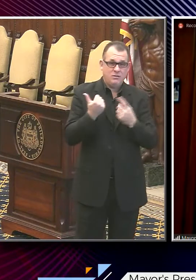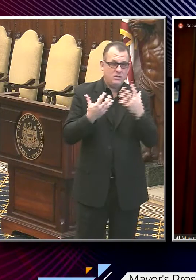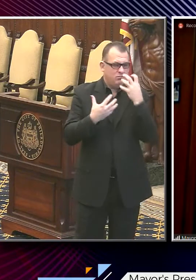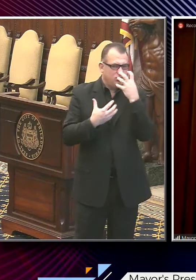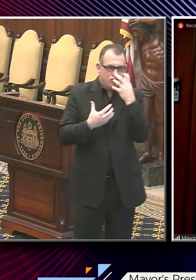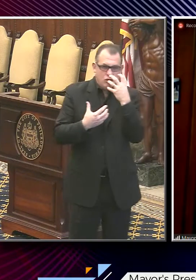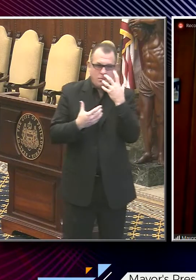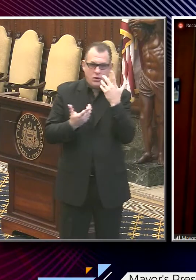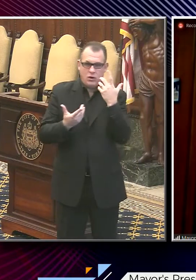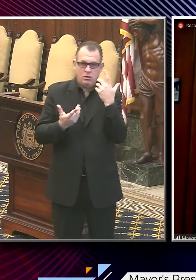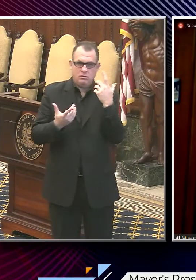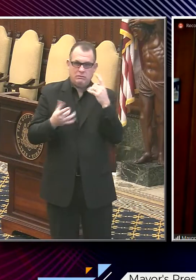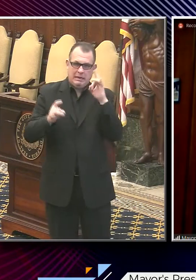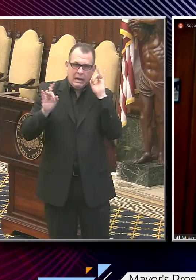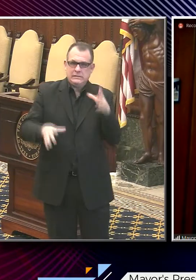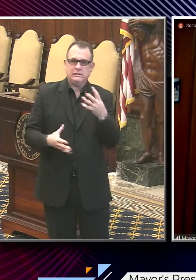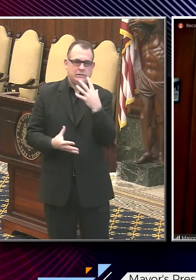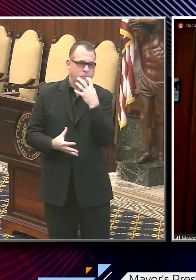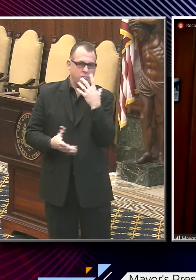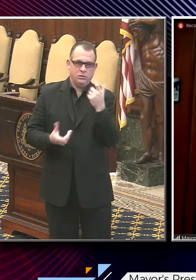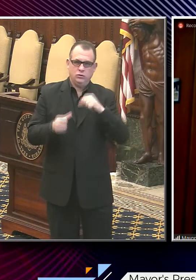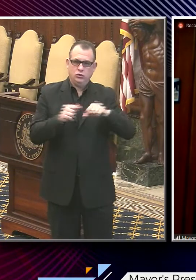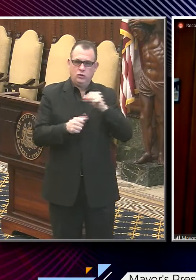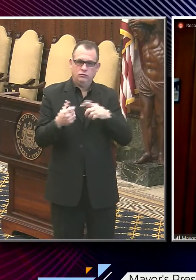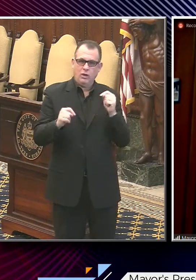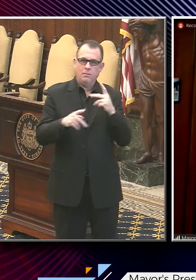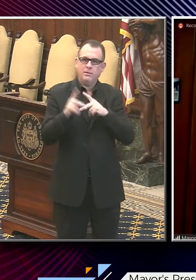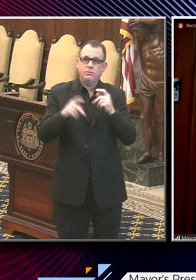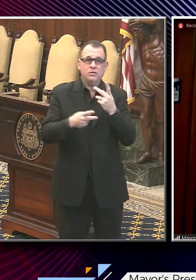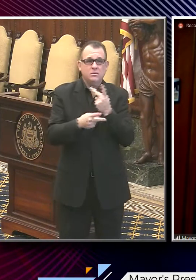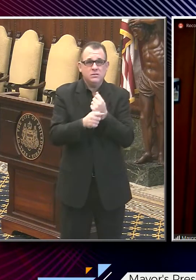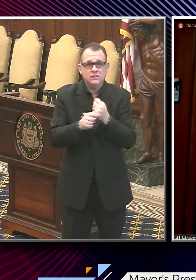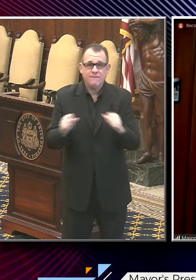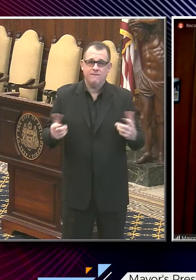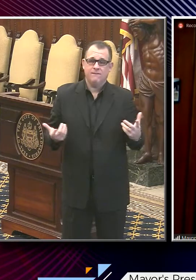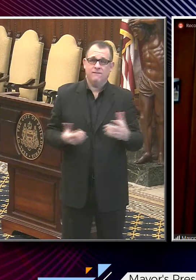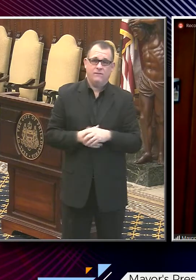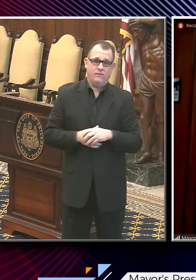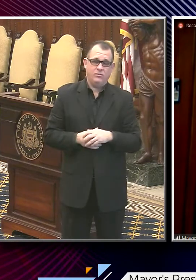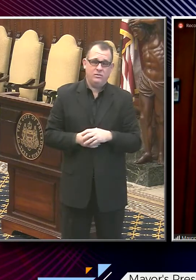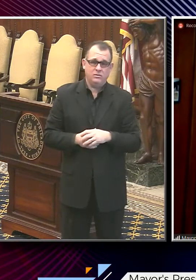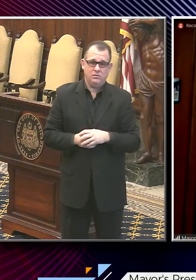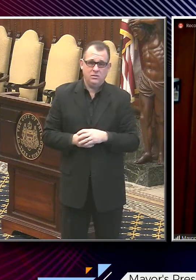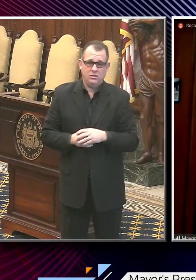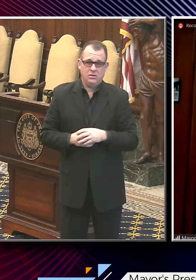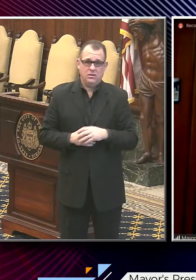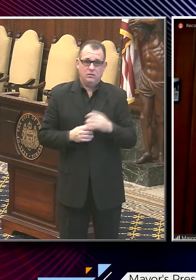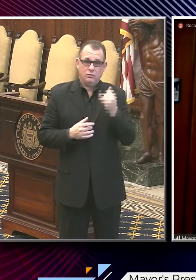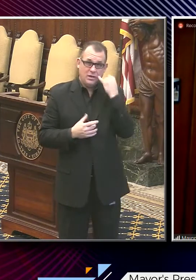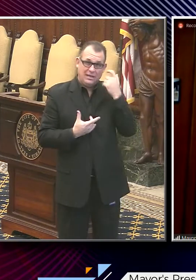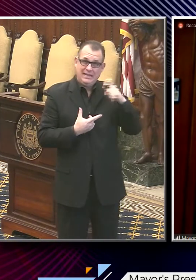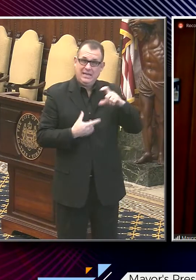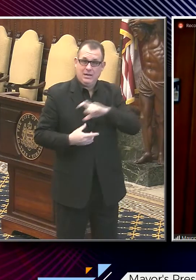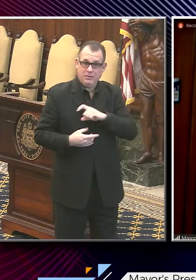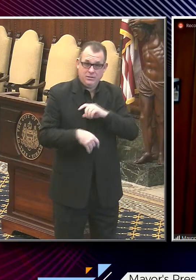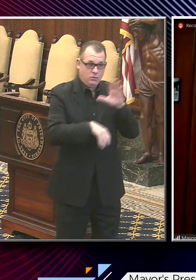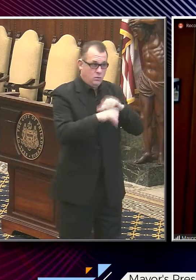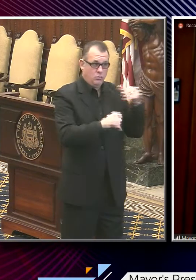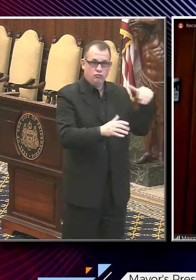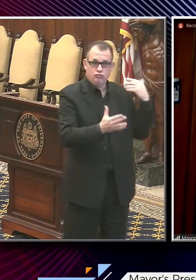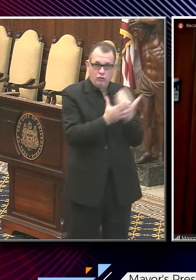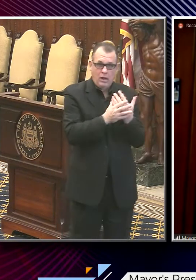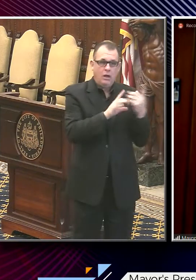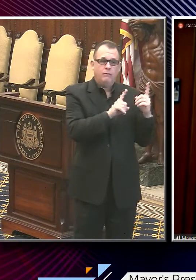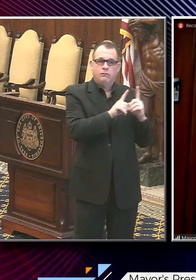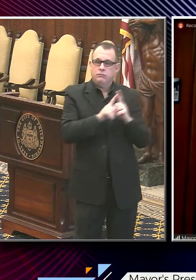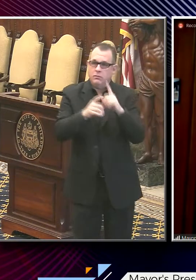Everybody seems to be nasty. Trying to keep our people safe as possible, and police, when necessary, will arrive. We'll meet them there